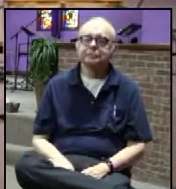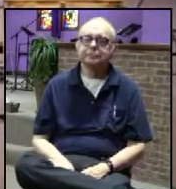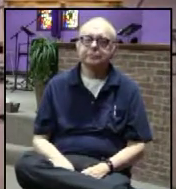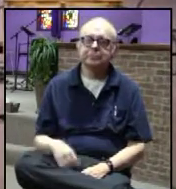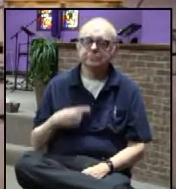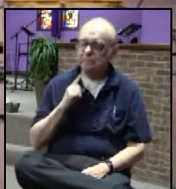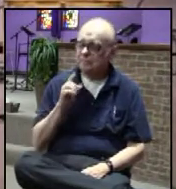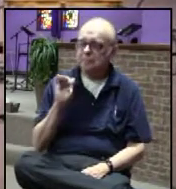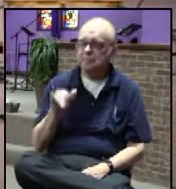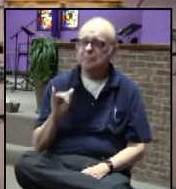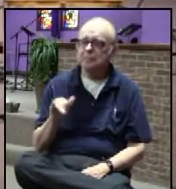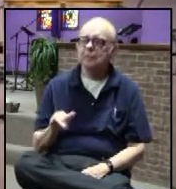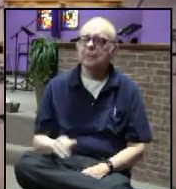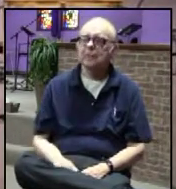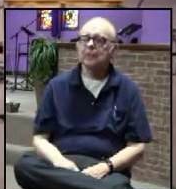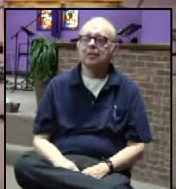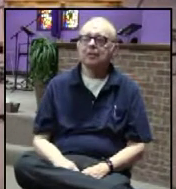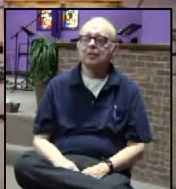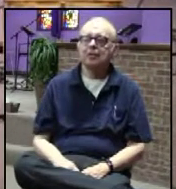Absolutely.